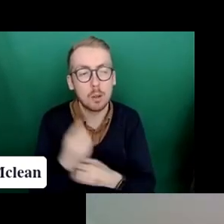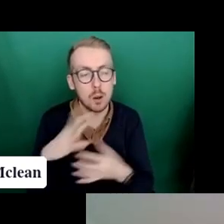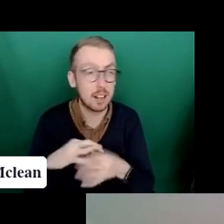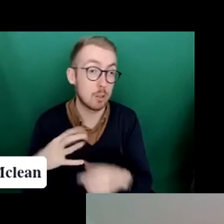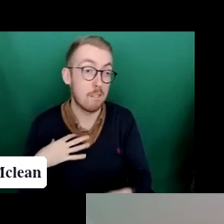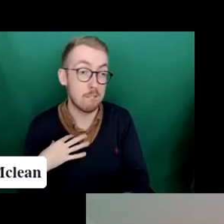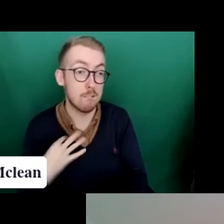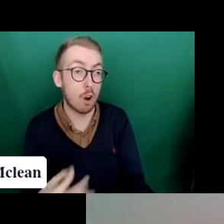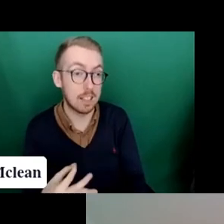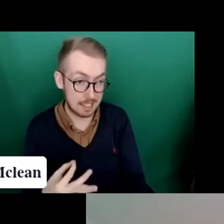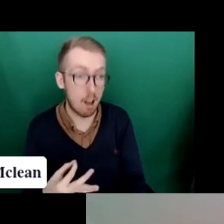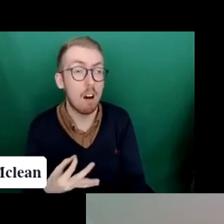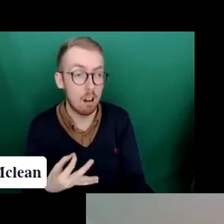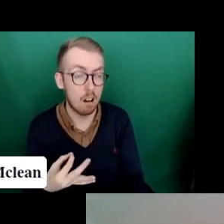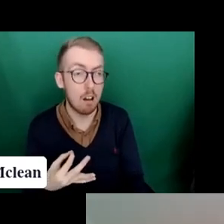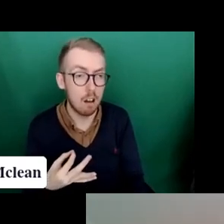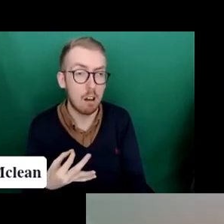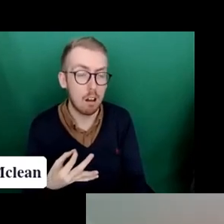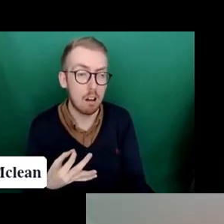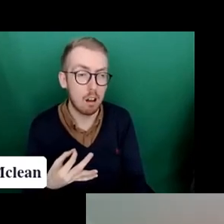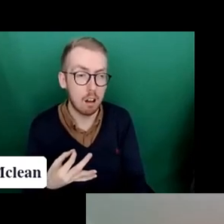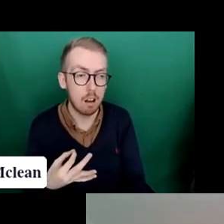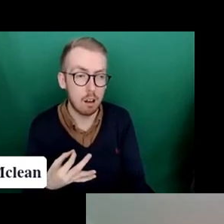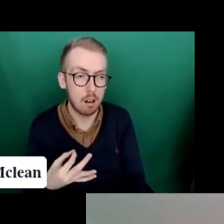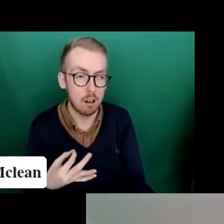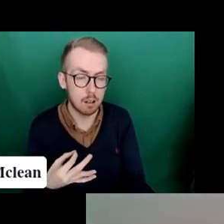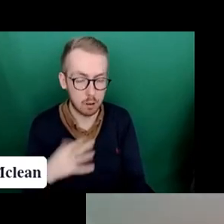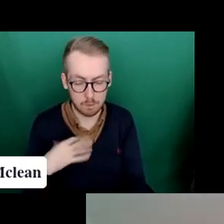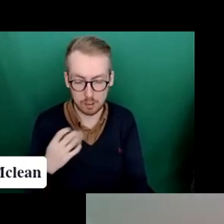there, into employment, but also